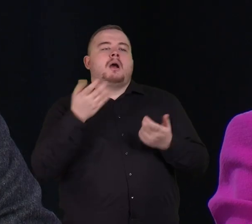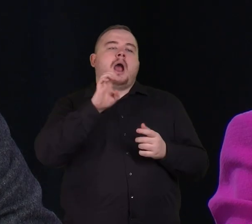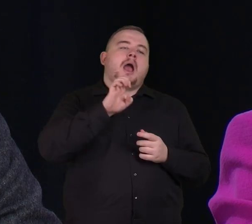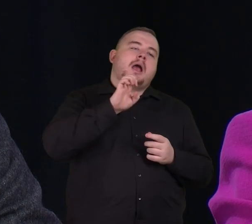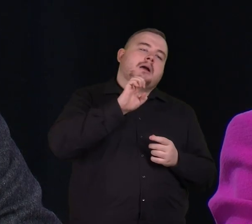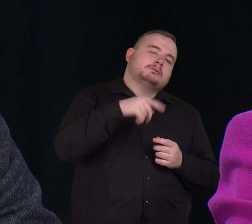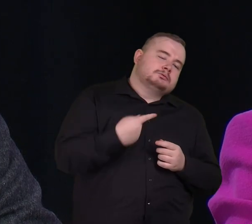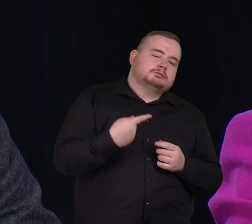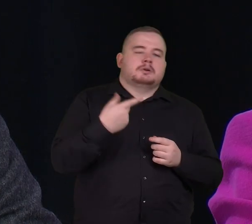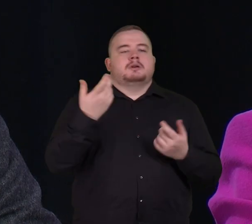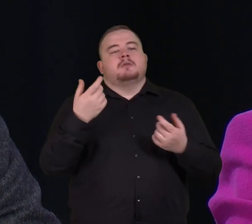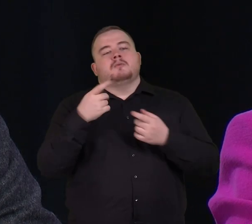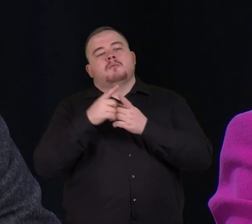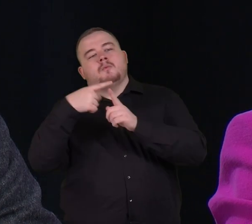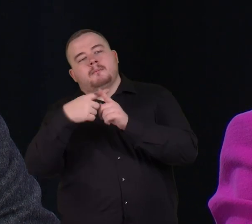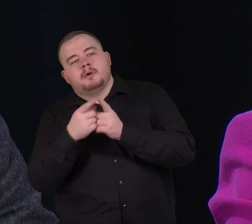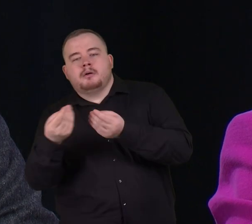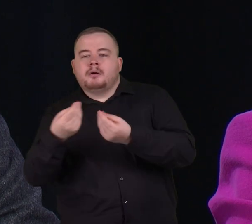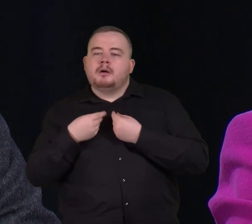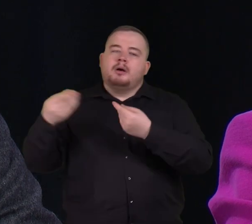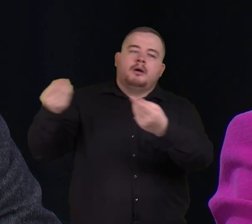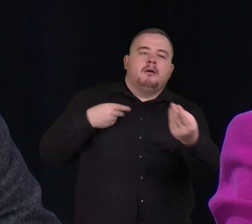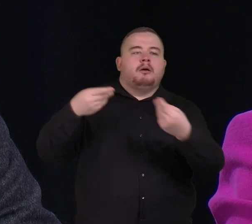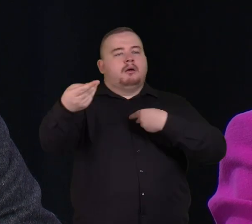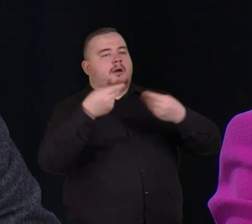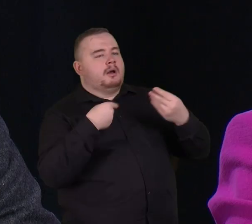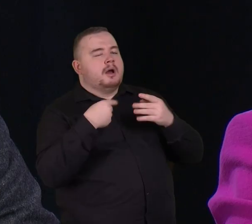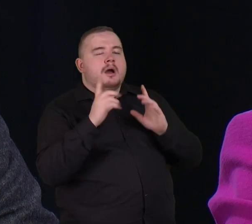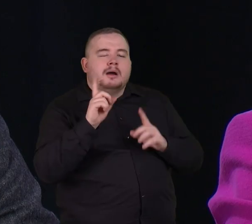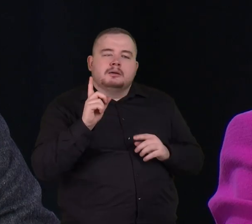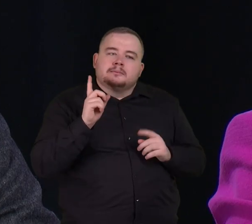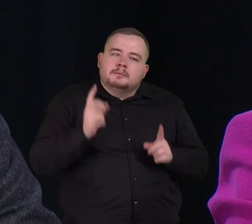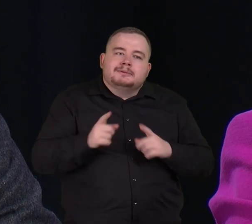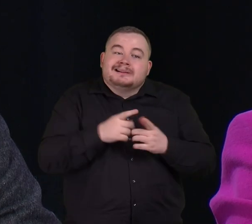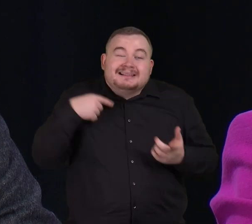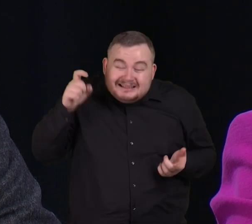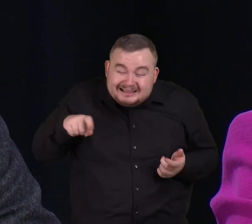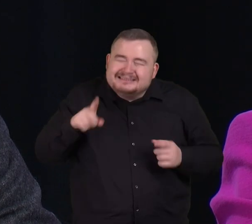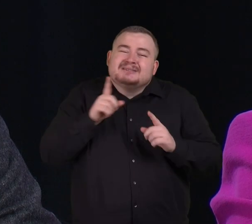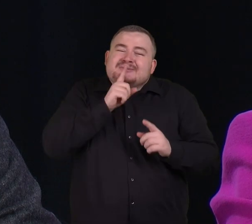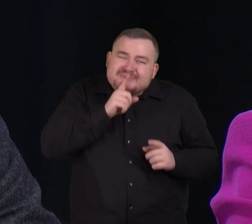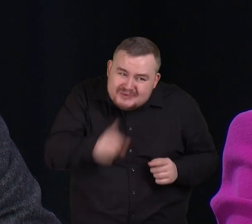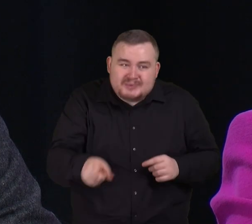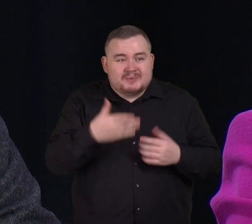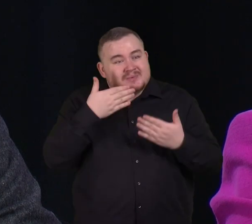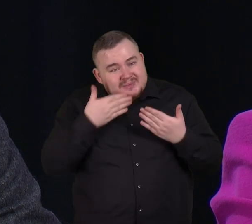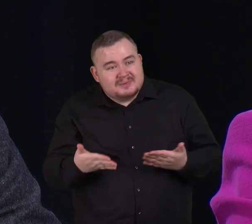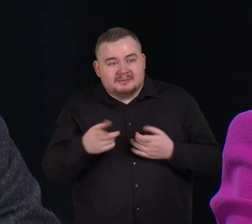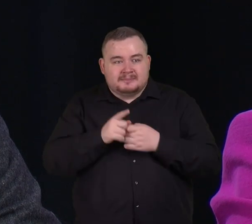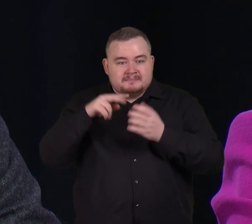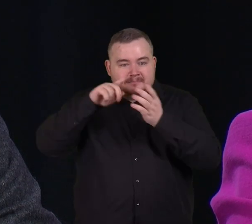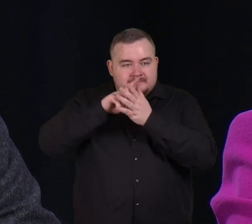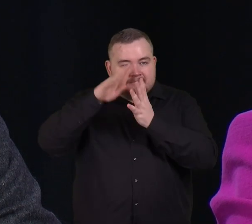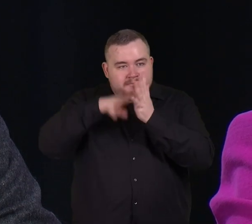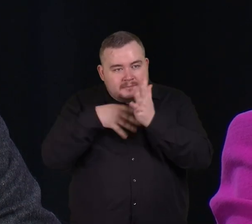be able to really plan according to what your sustainable urban development program is? You have a program for 5-10 years, and you